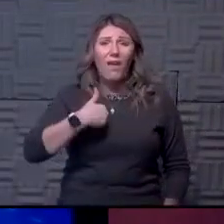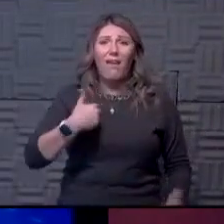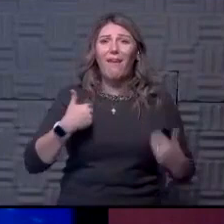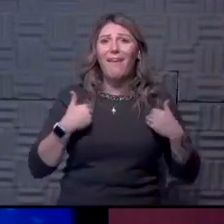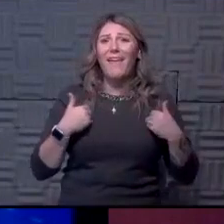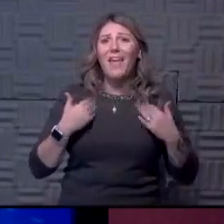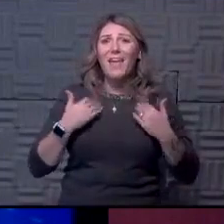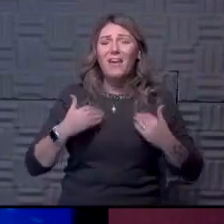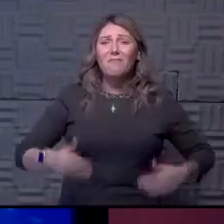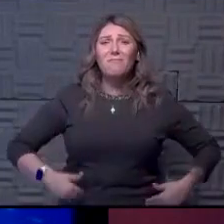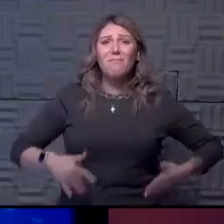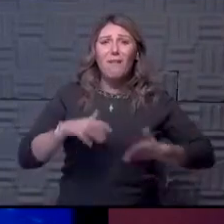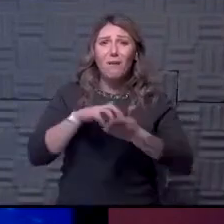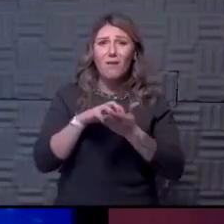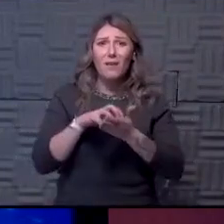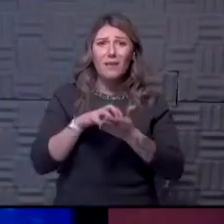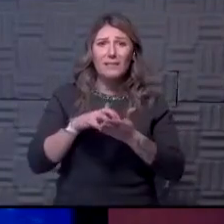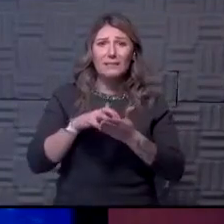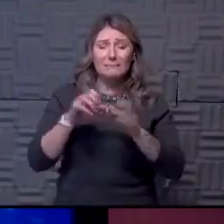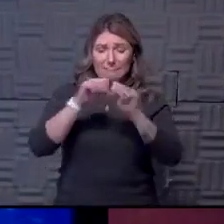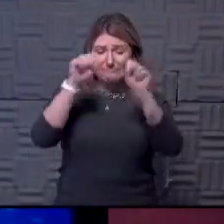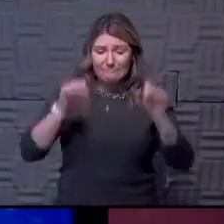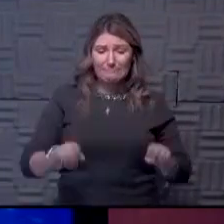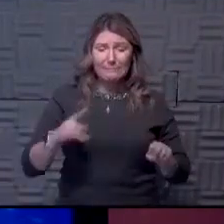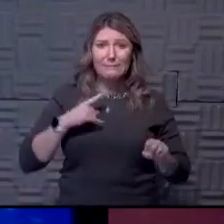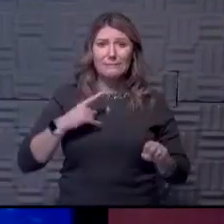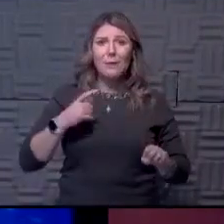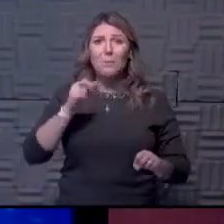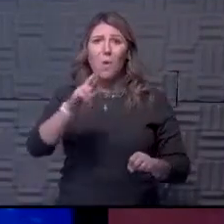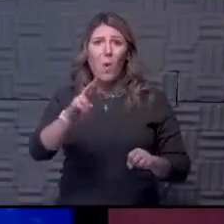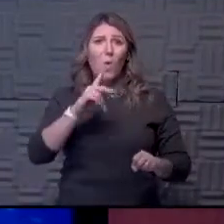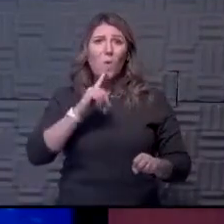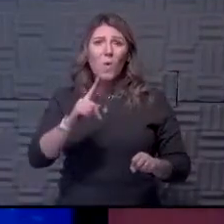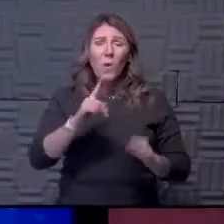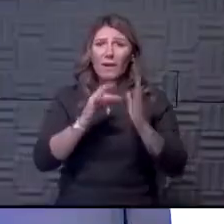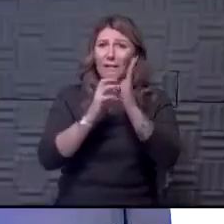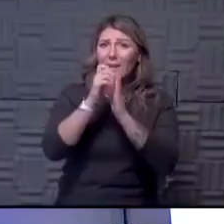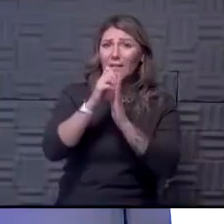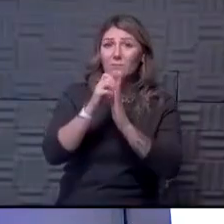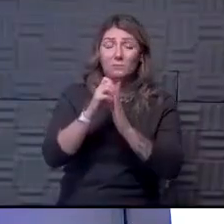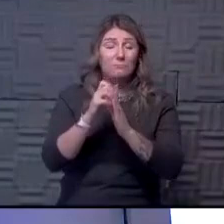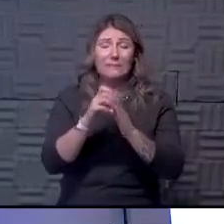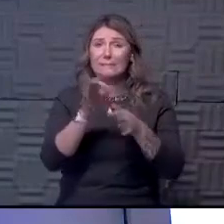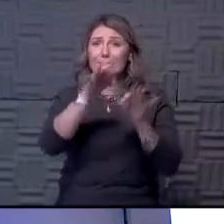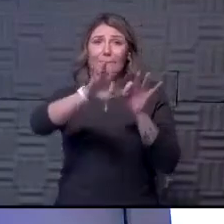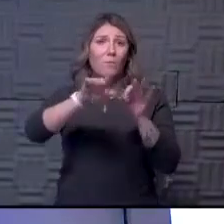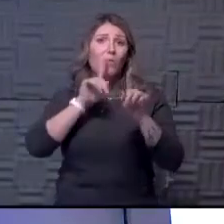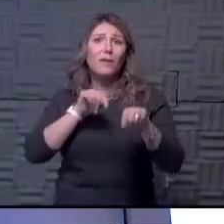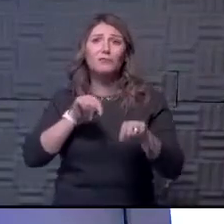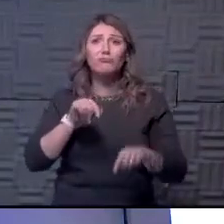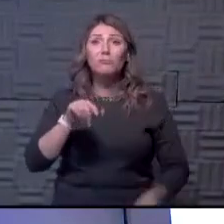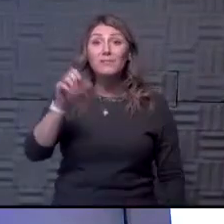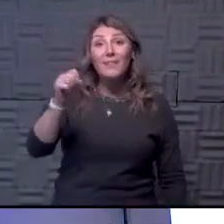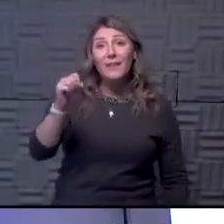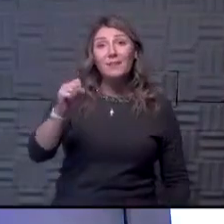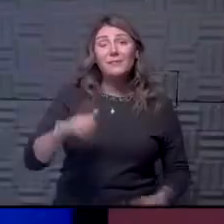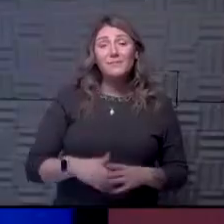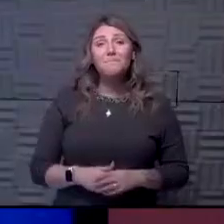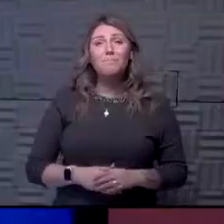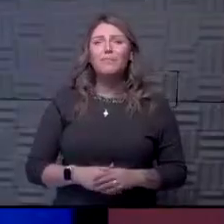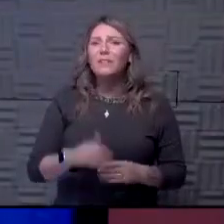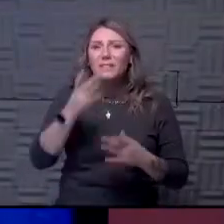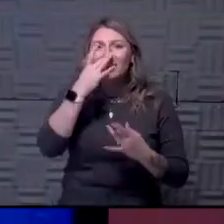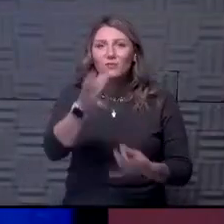immune system or cancer? Okay, Hawk, I Yeah. still think it holds true. What do you Simple think? answer is yes. Yeah? Yeah, absolutely. And I would say, it's